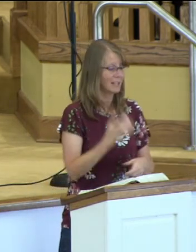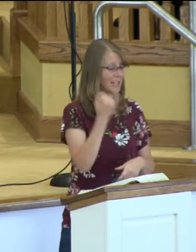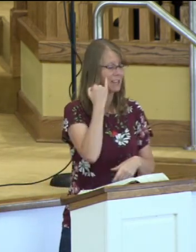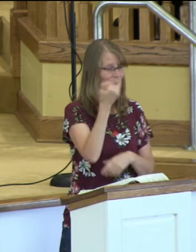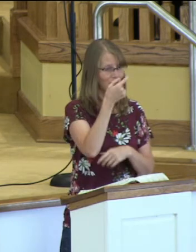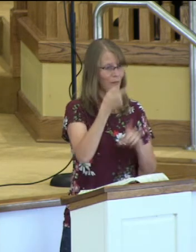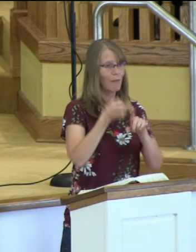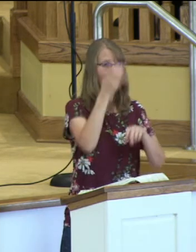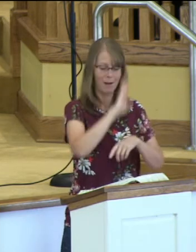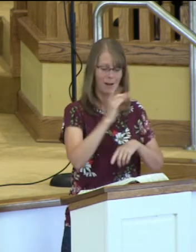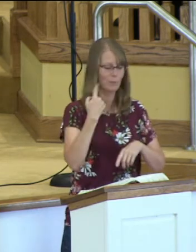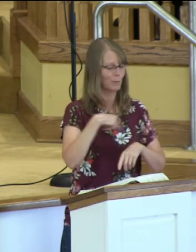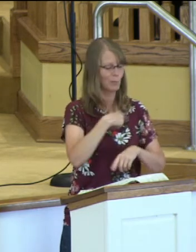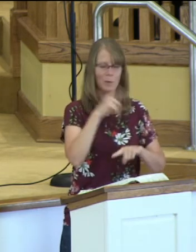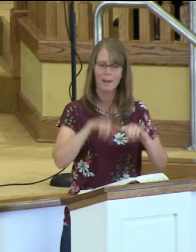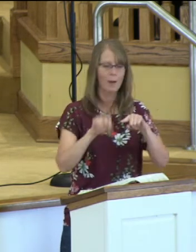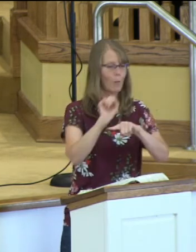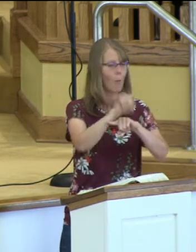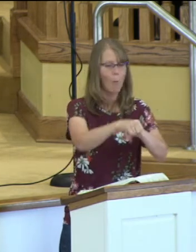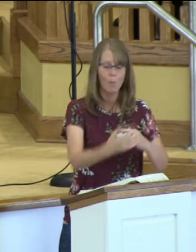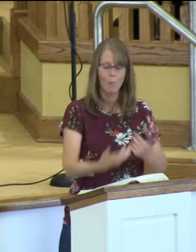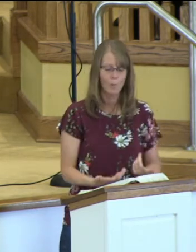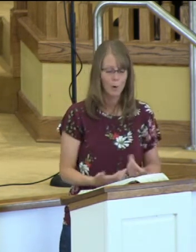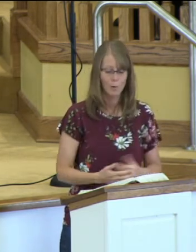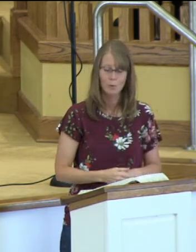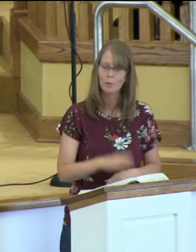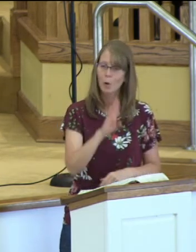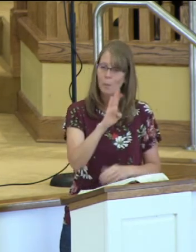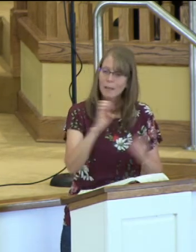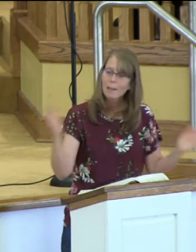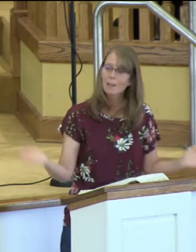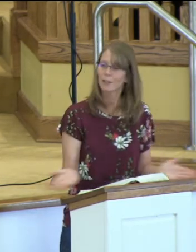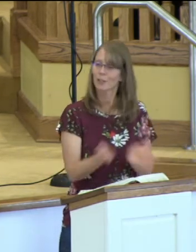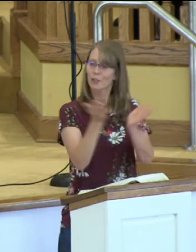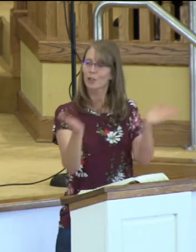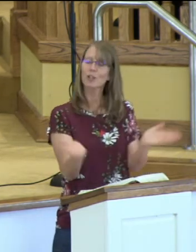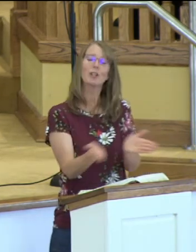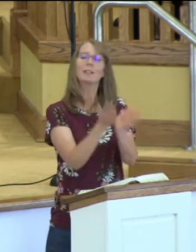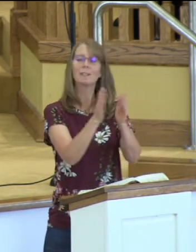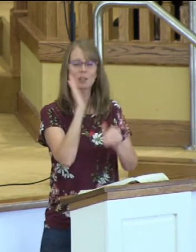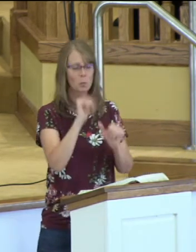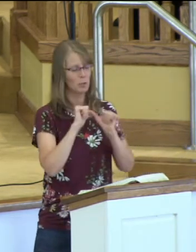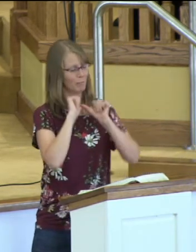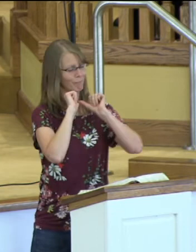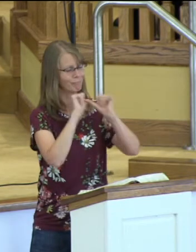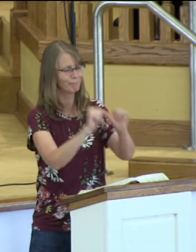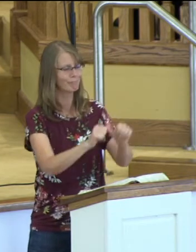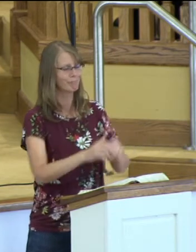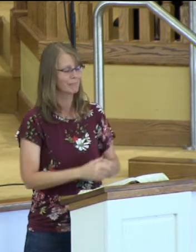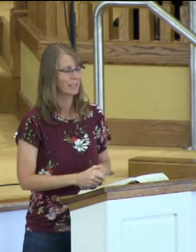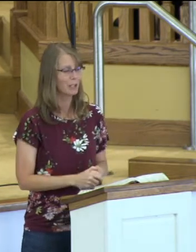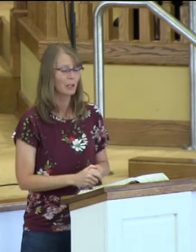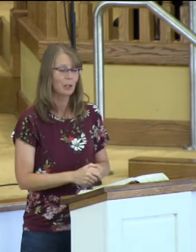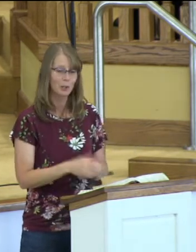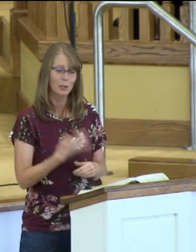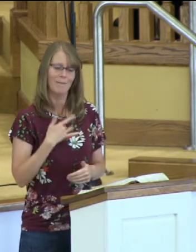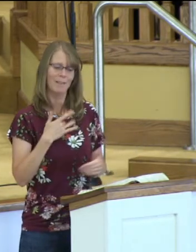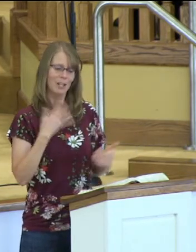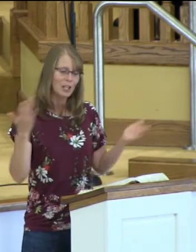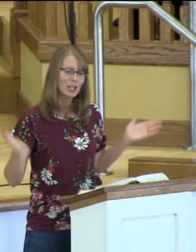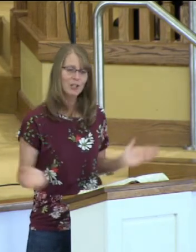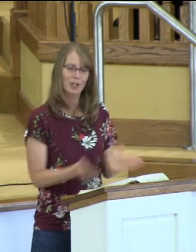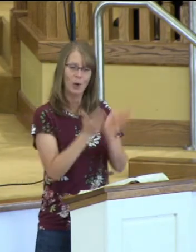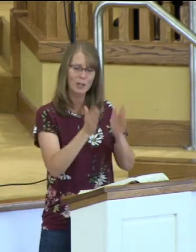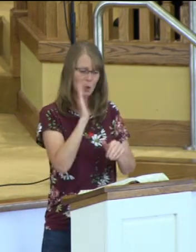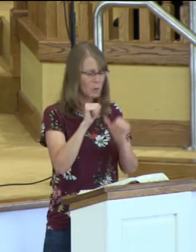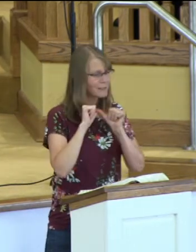not overthrow it. Be encouraged. It will continue on. Be encouraged.